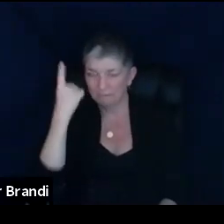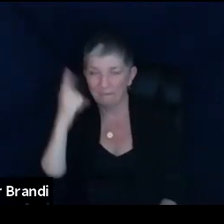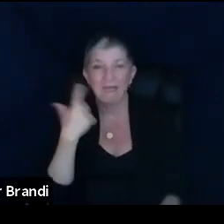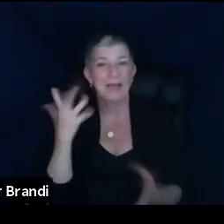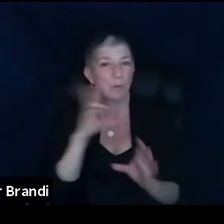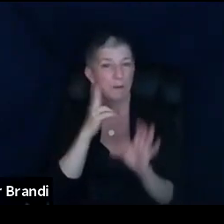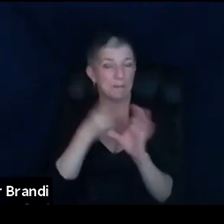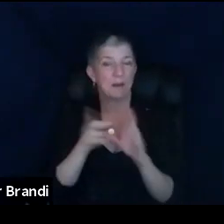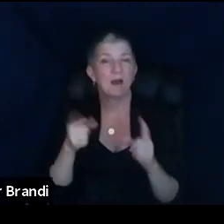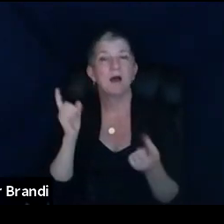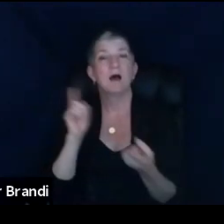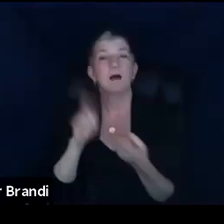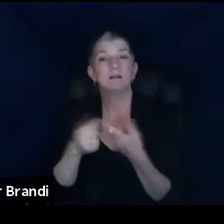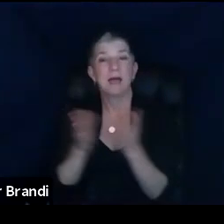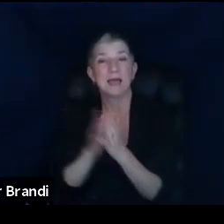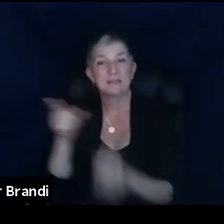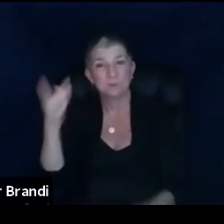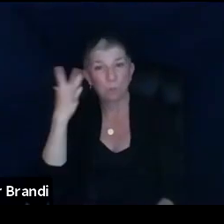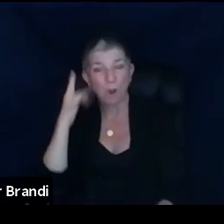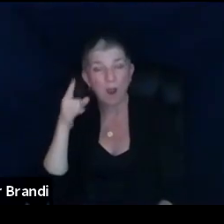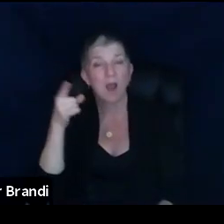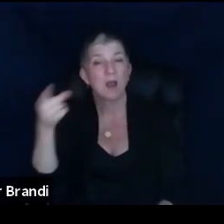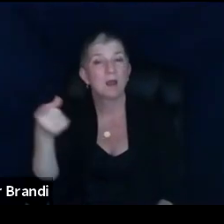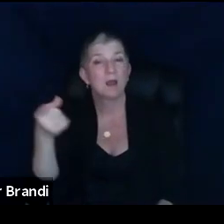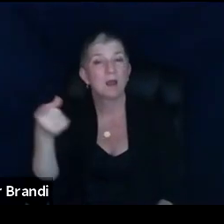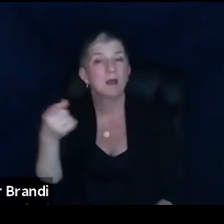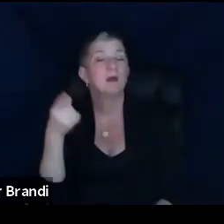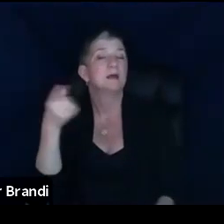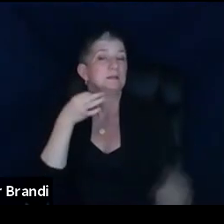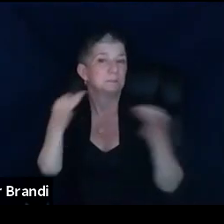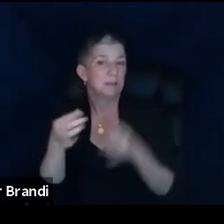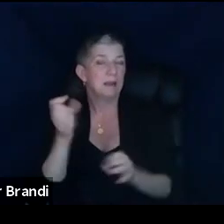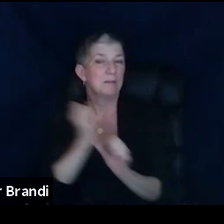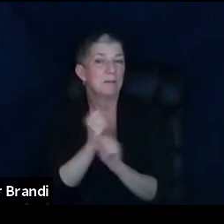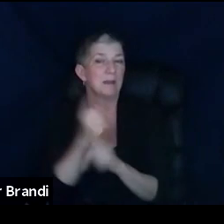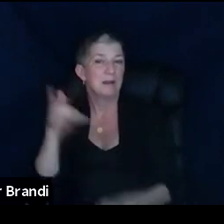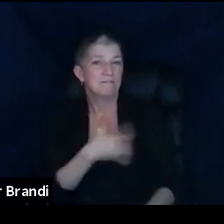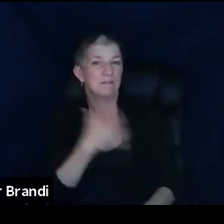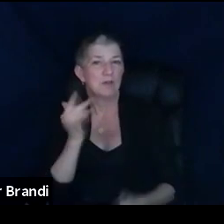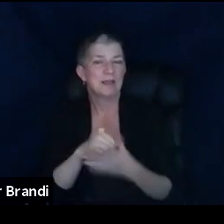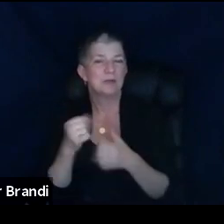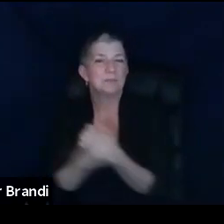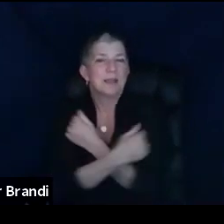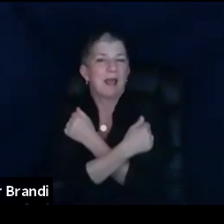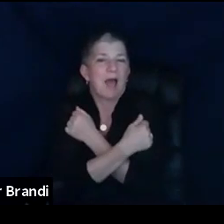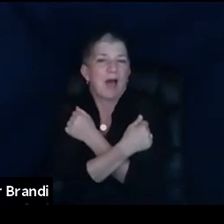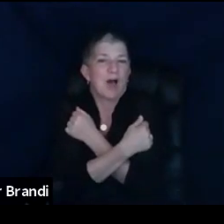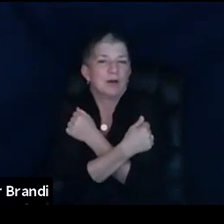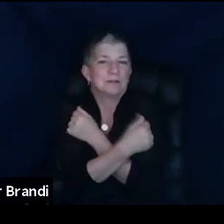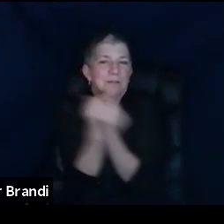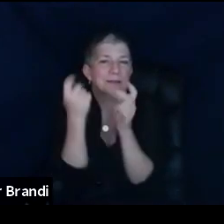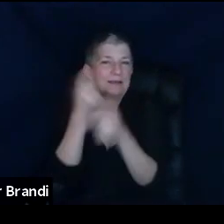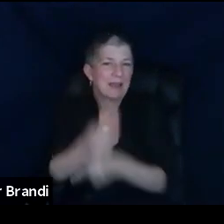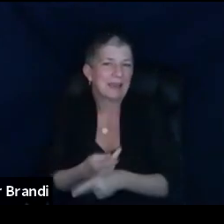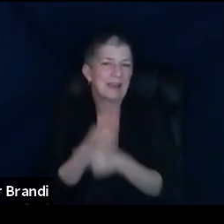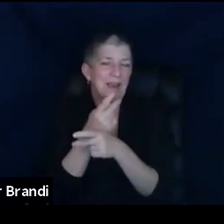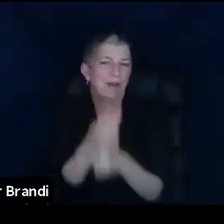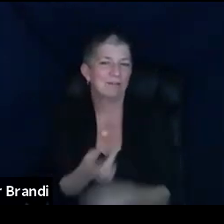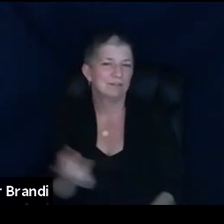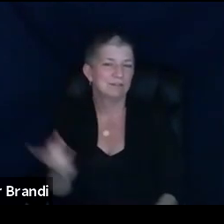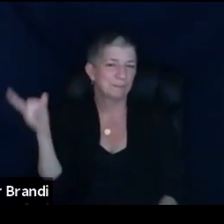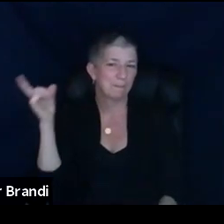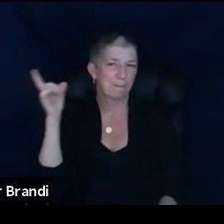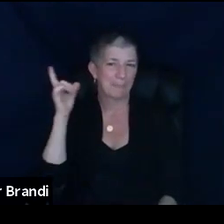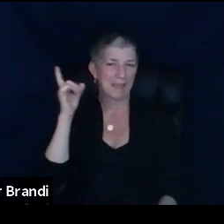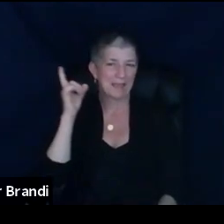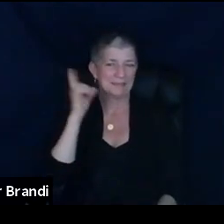Until I asked him why, and he explained that it made him feel like he was being held and taken care of. And it sounds a little bit, Antoinette,